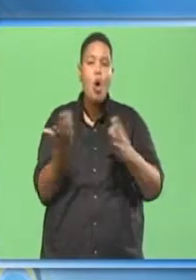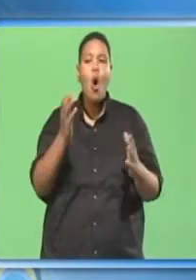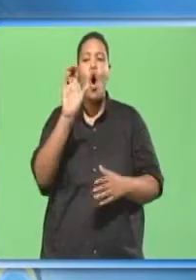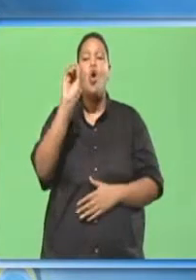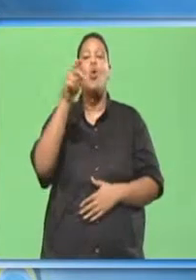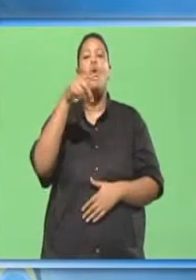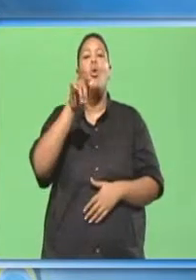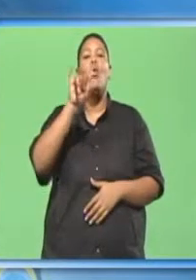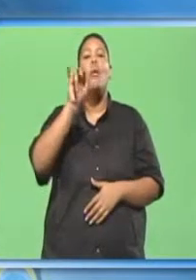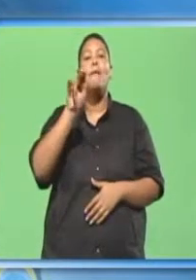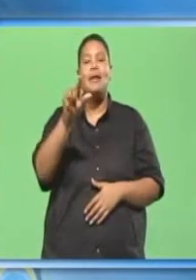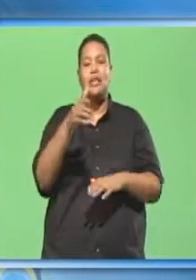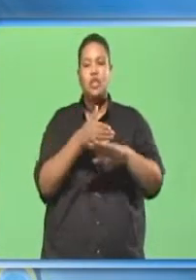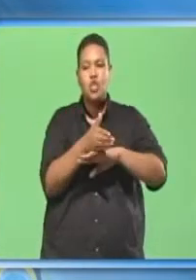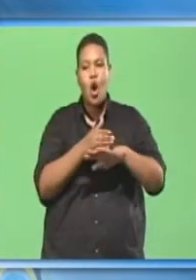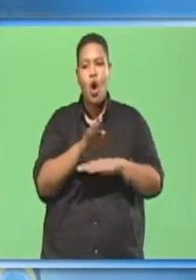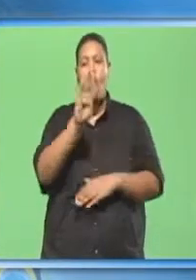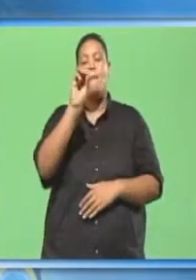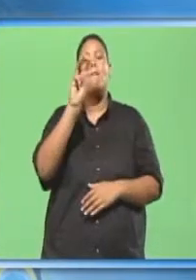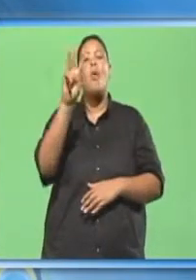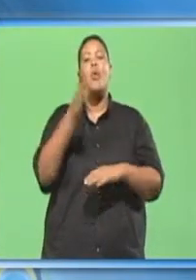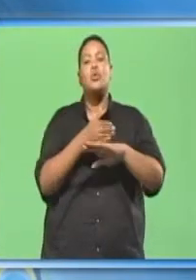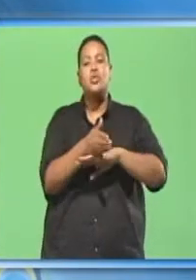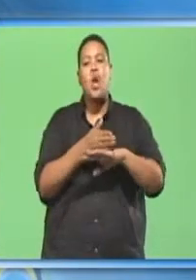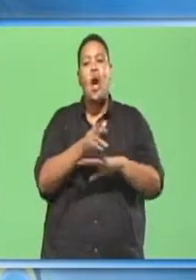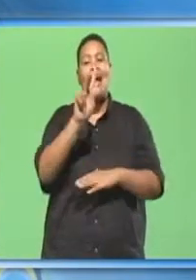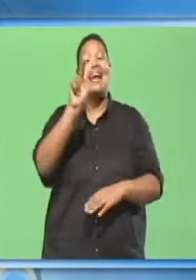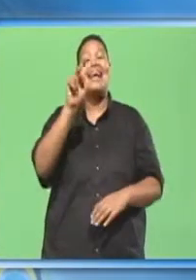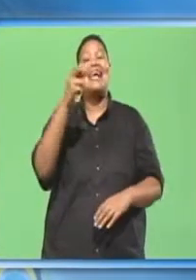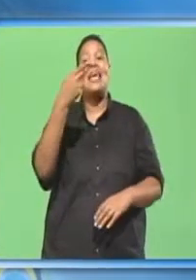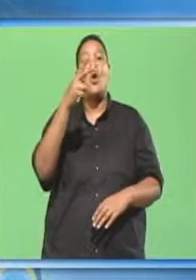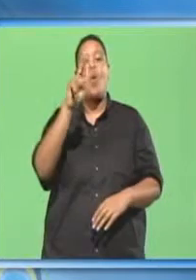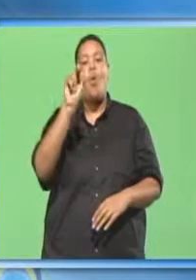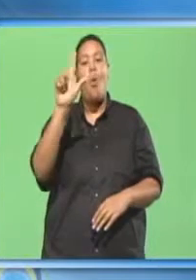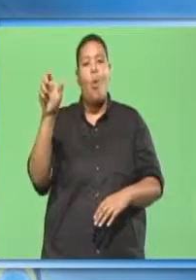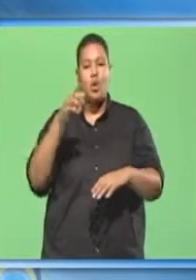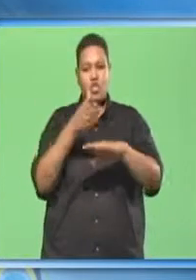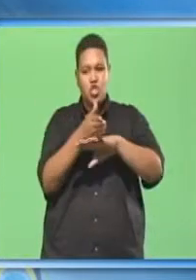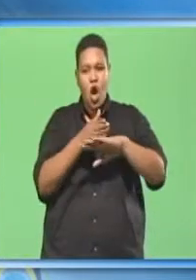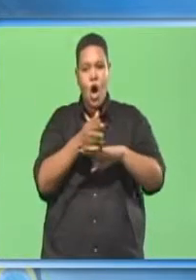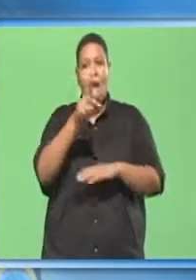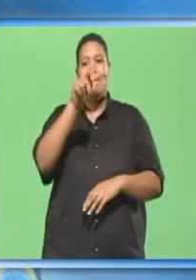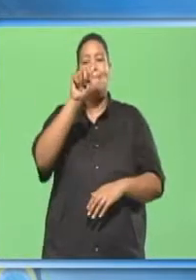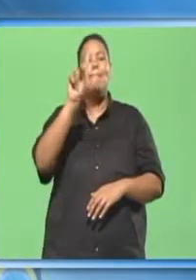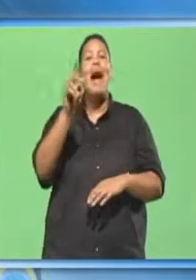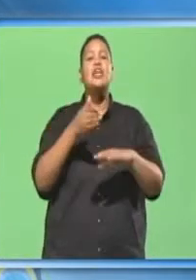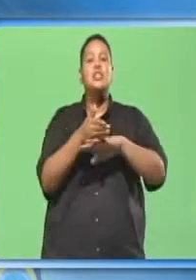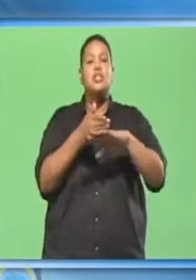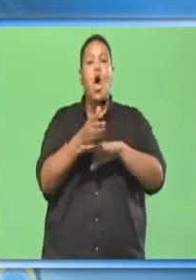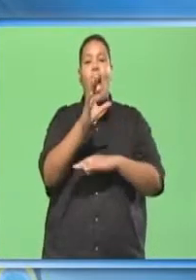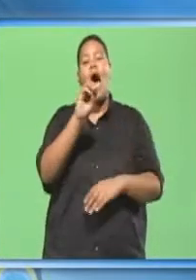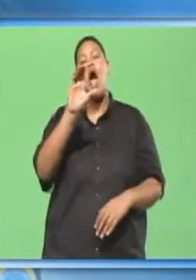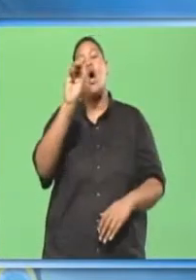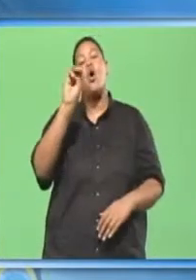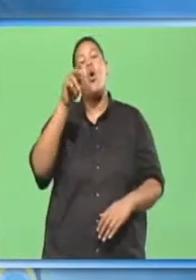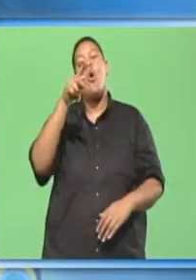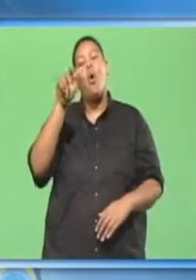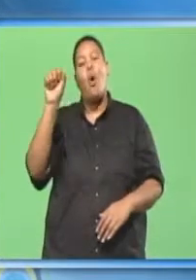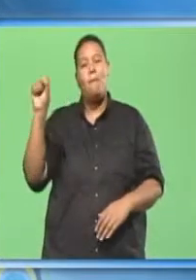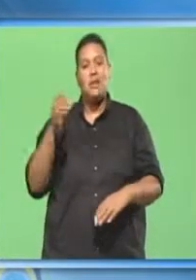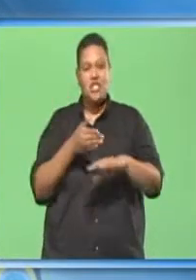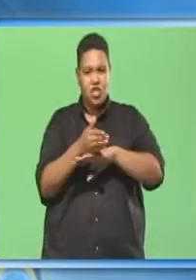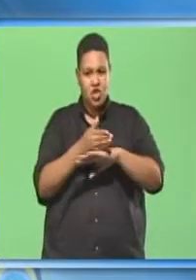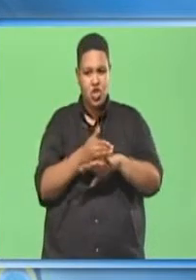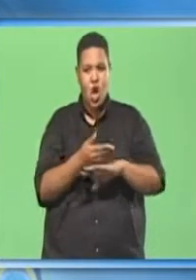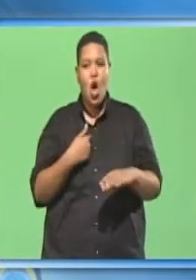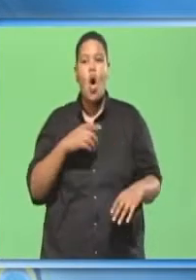saw, bow saw, keyhole saw, pad saw, and compass saw. We will state the features of coping saw